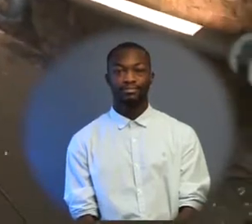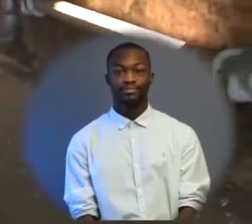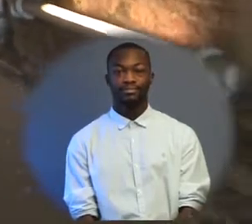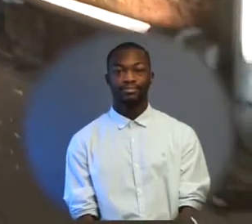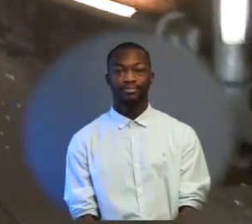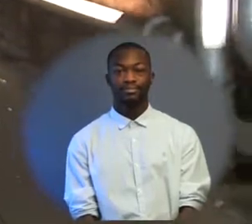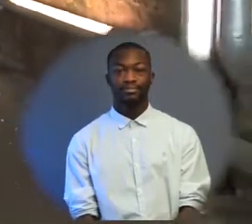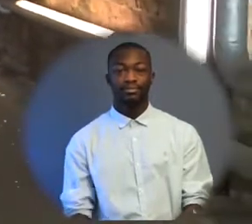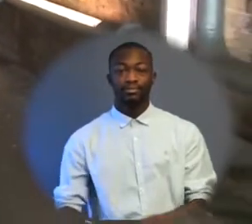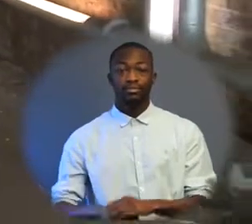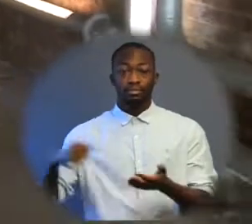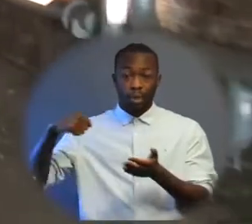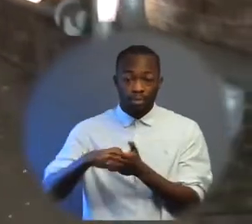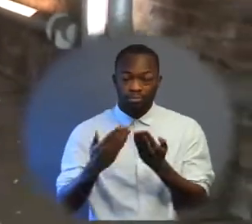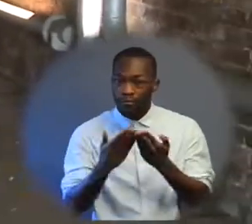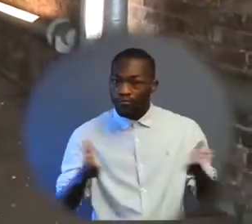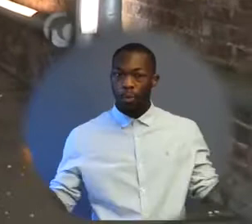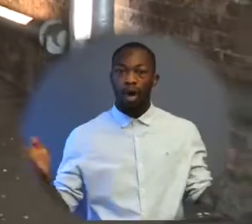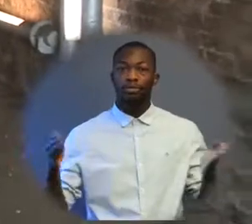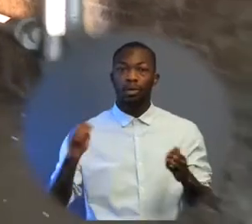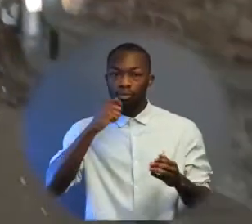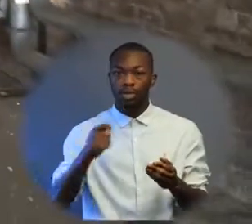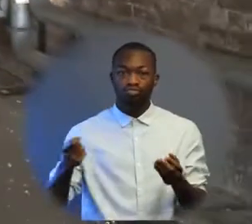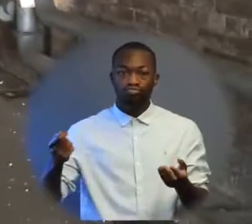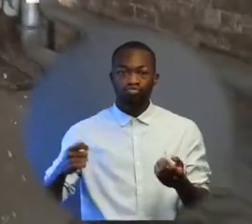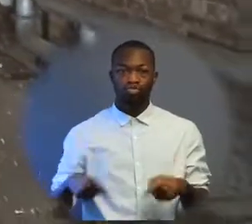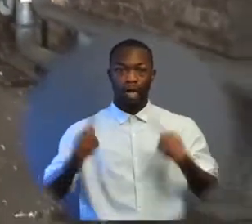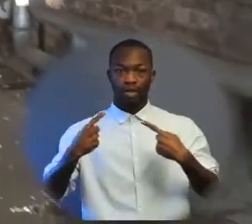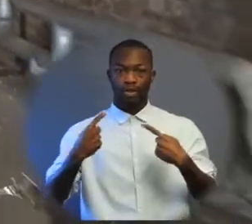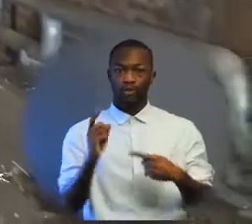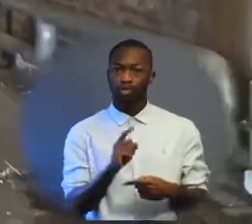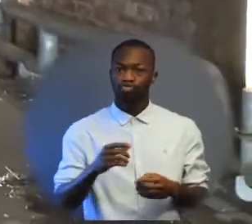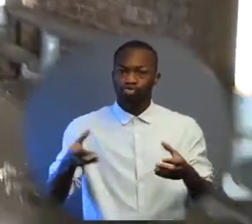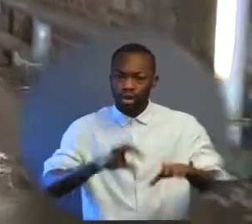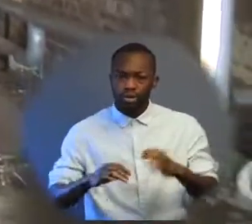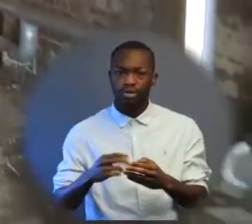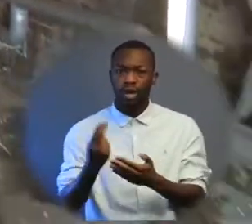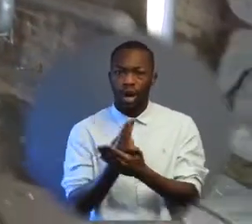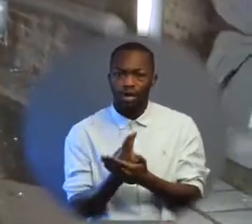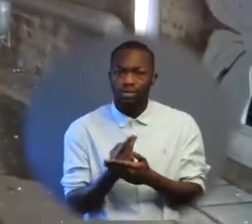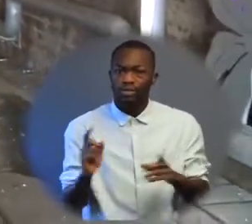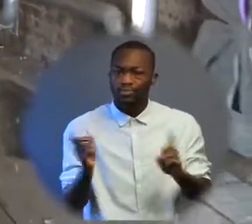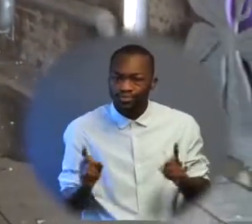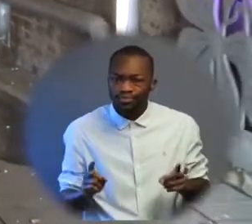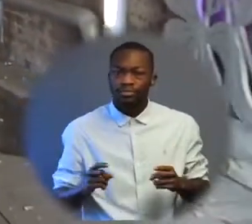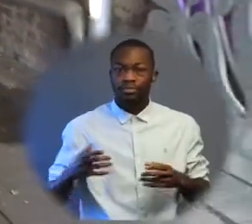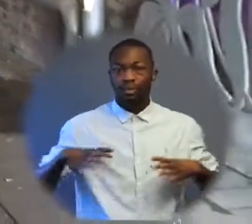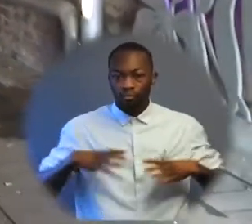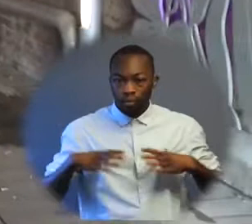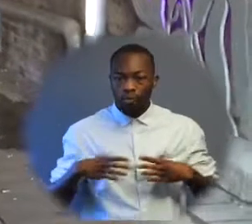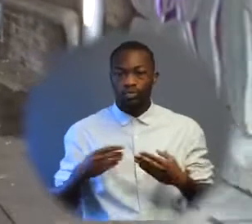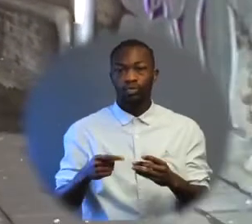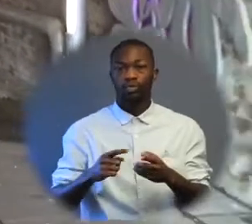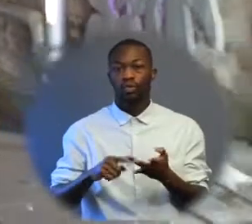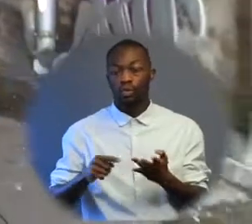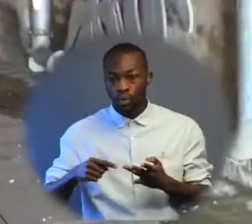equality. SMASHfest is for everyone. It challenges the perception of what science and arts are all about. It brings informal education to